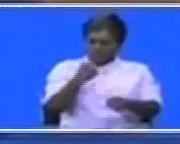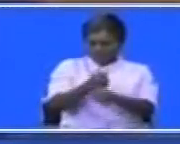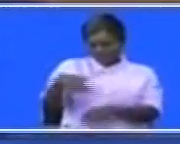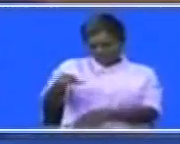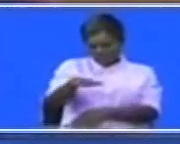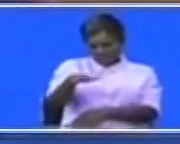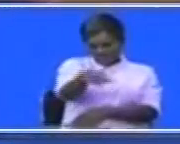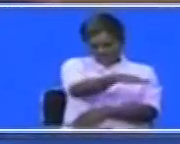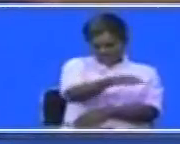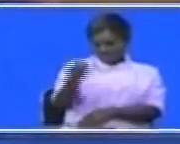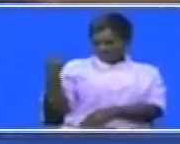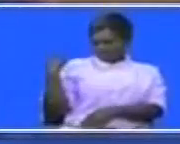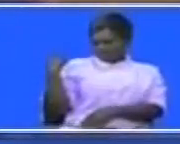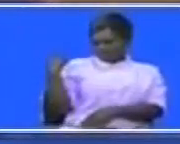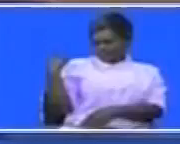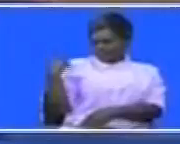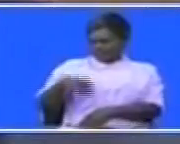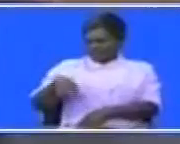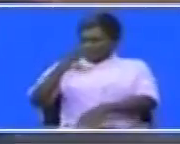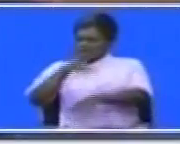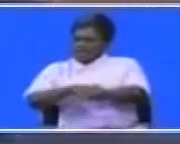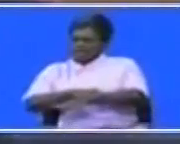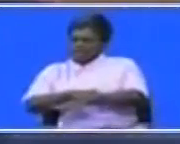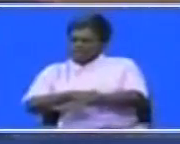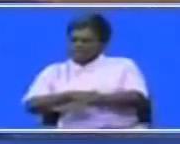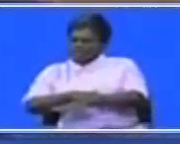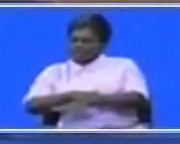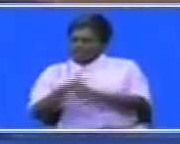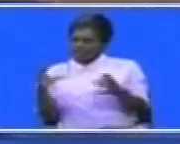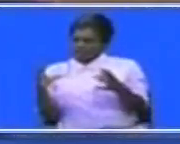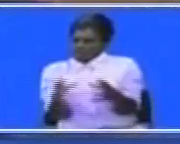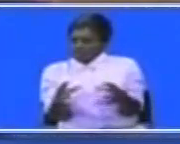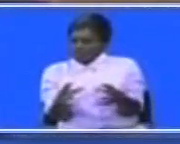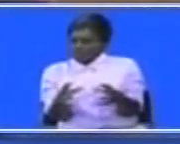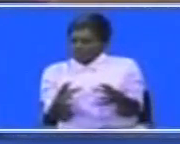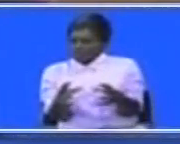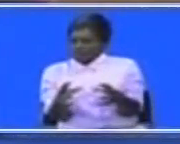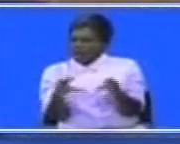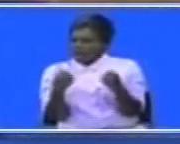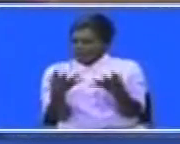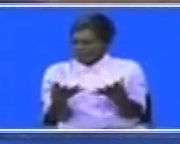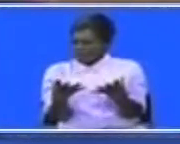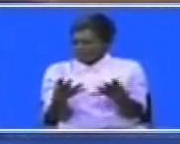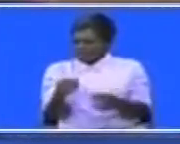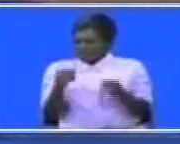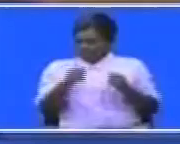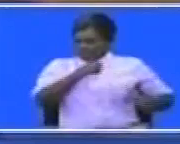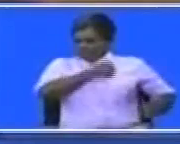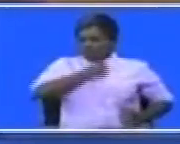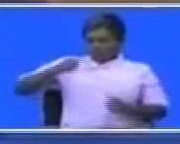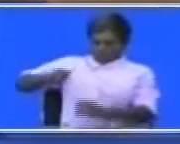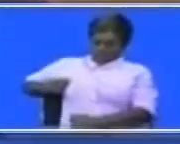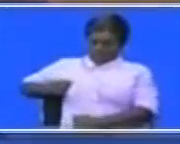areas. Yesterday we received a group of injured soldiers